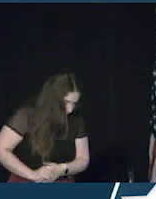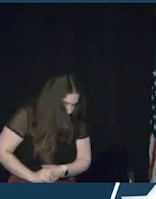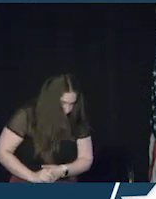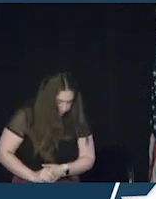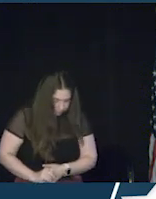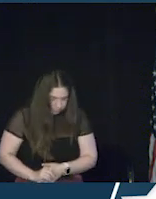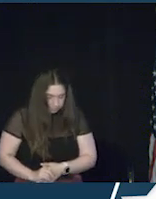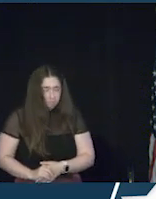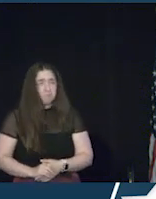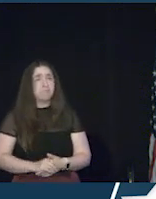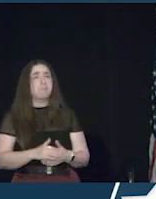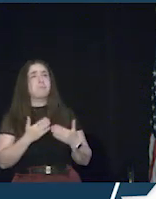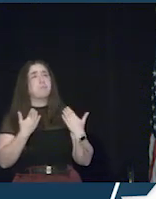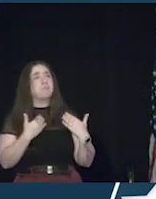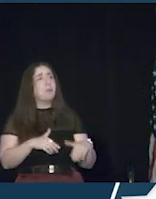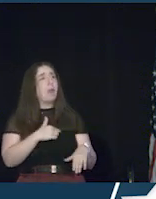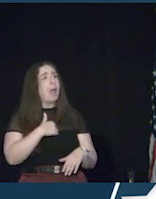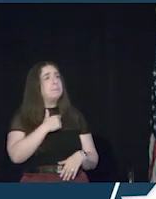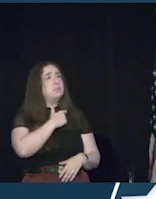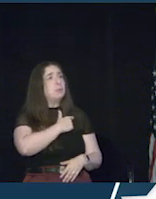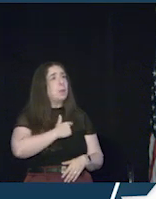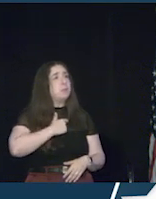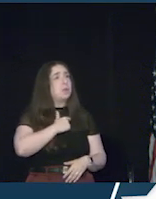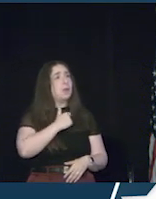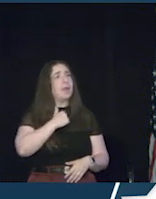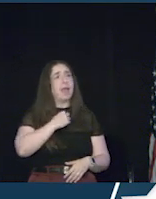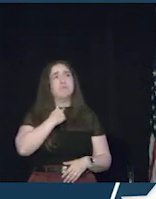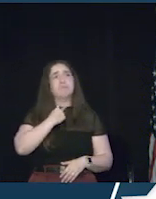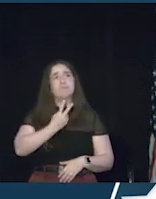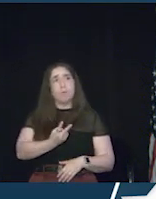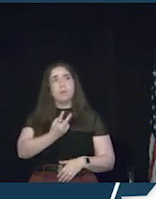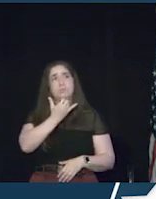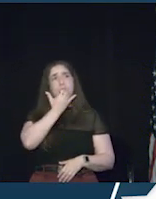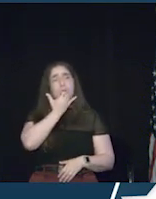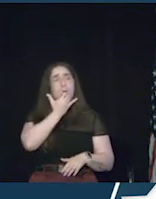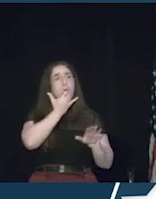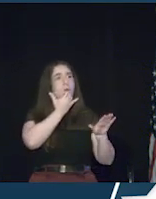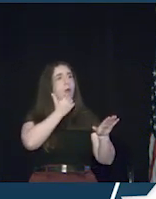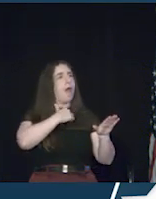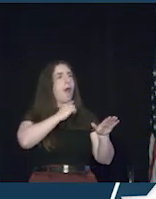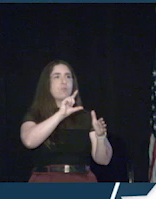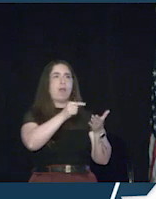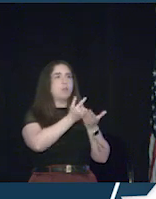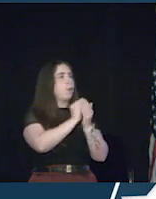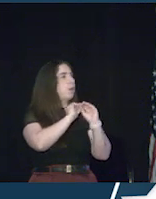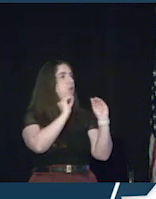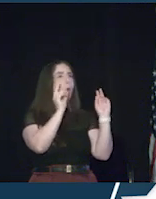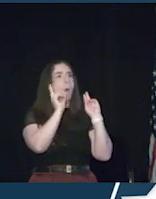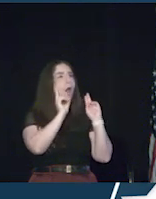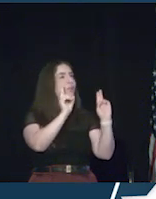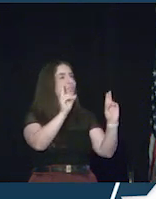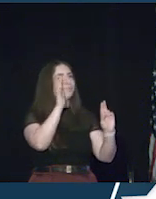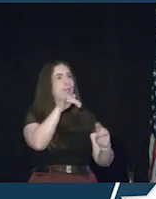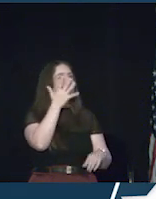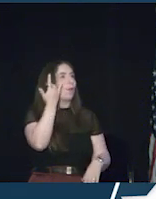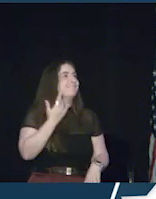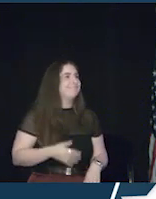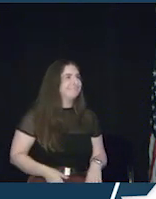I am so sorry I mispronounced those honors. It's because I graduated with no honors at all.